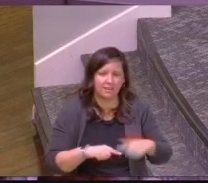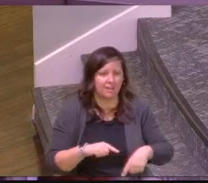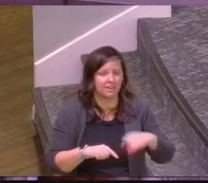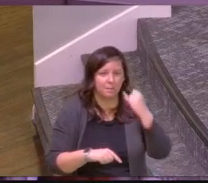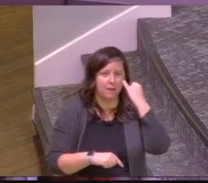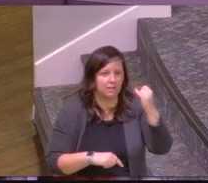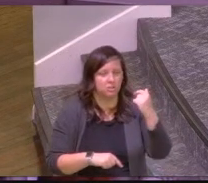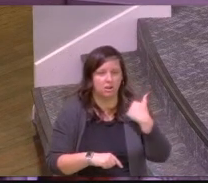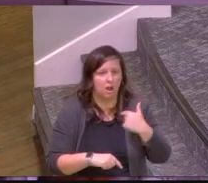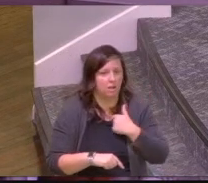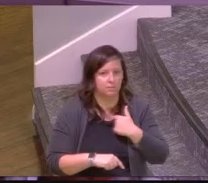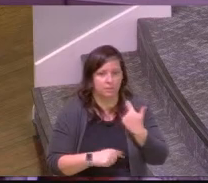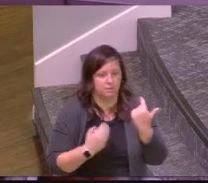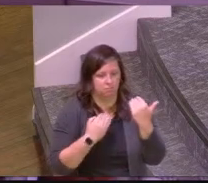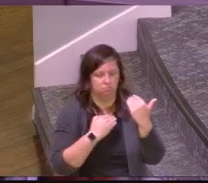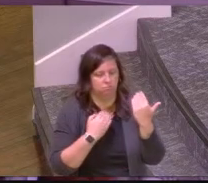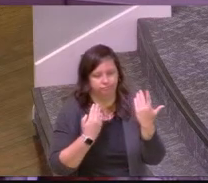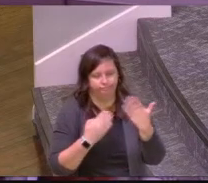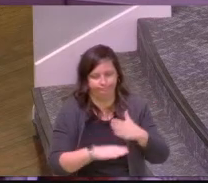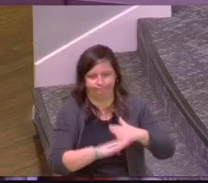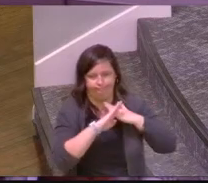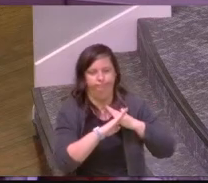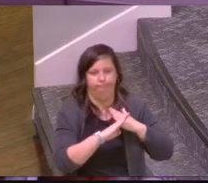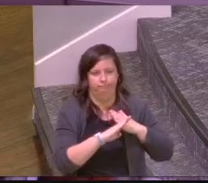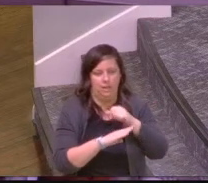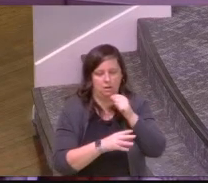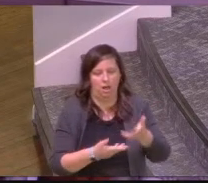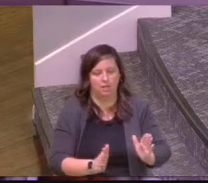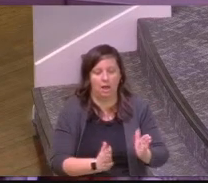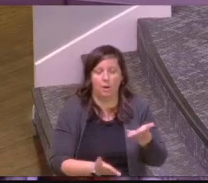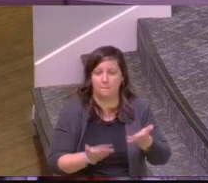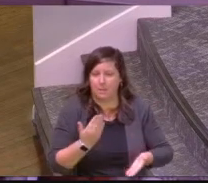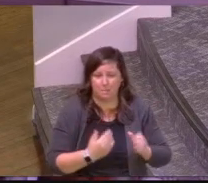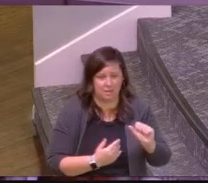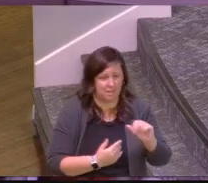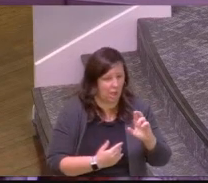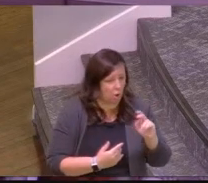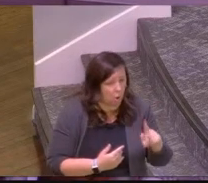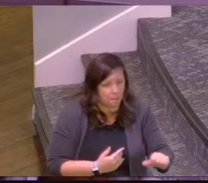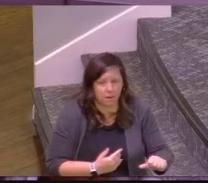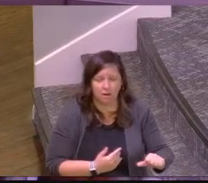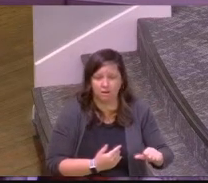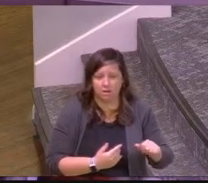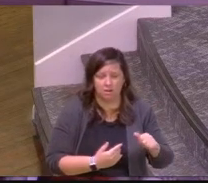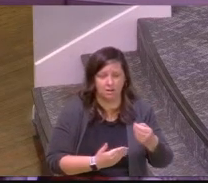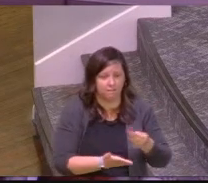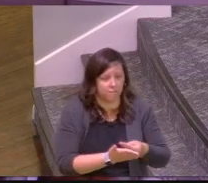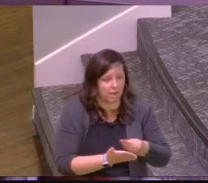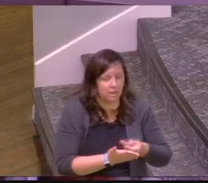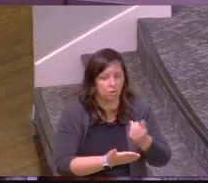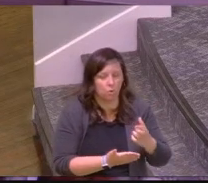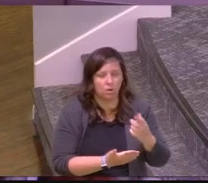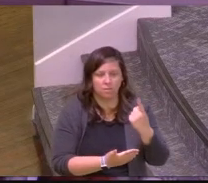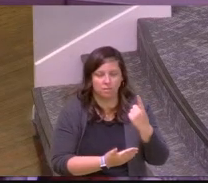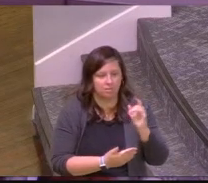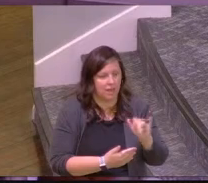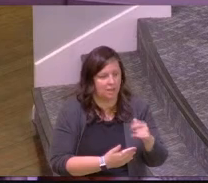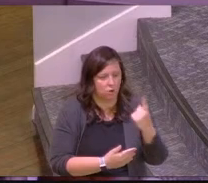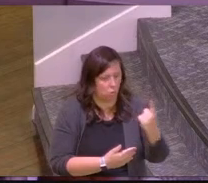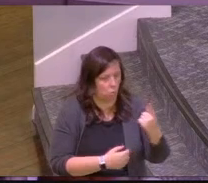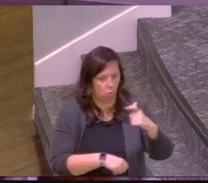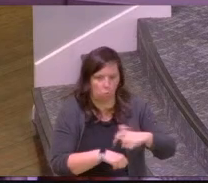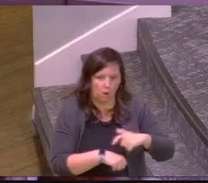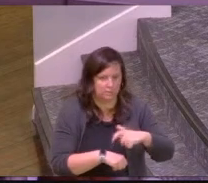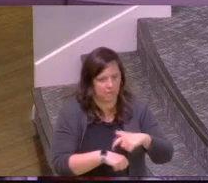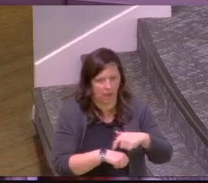the ARPA funding or some of these, you know, this one-time shot that we have to spend some money to do something that meets